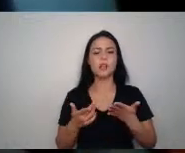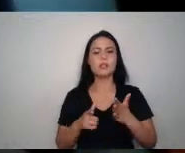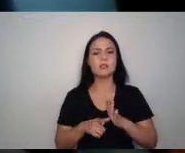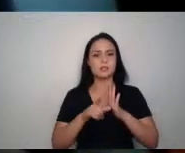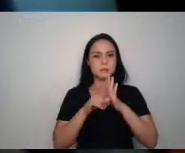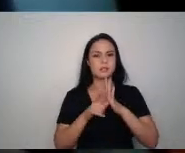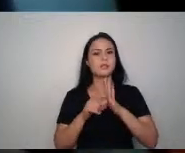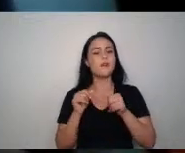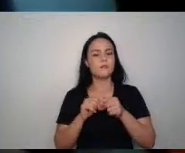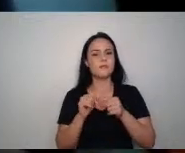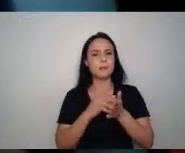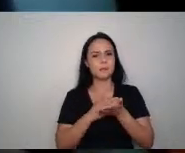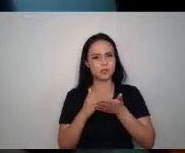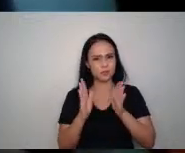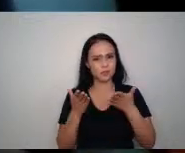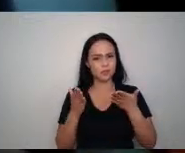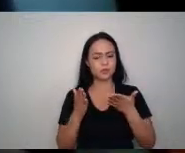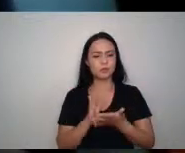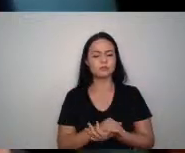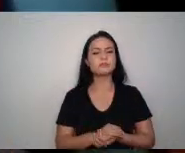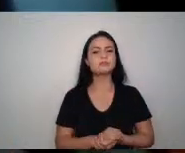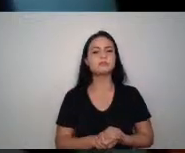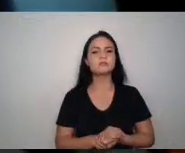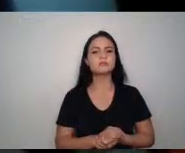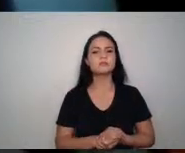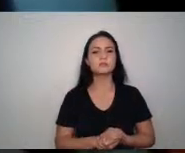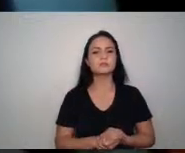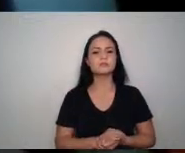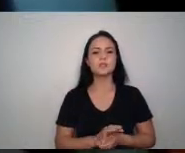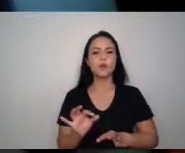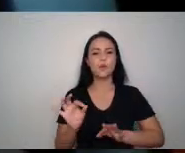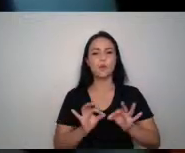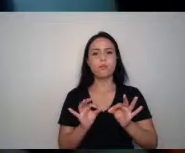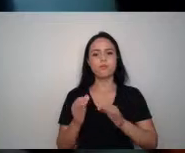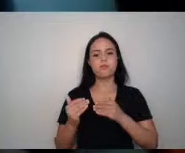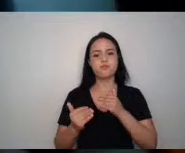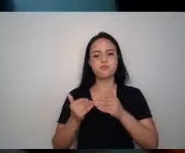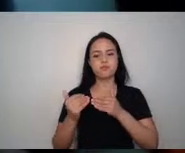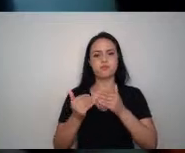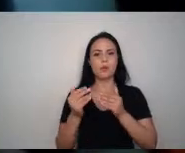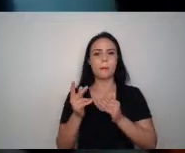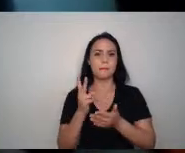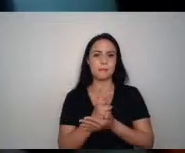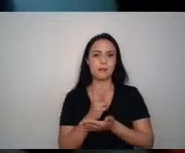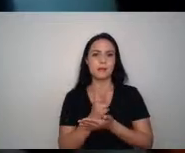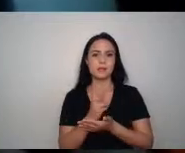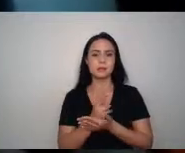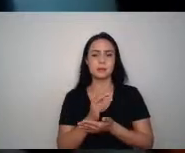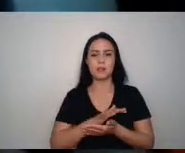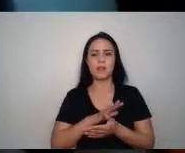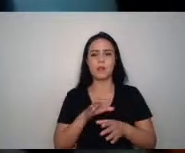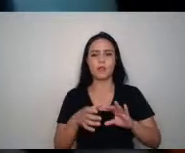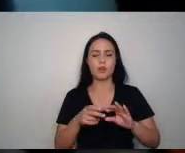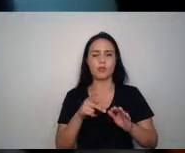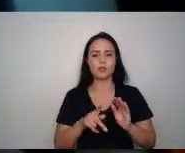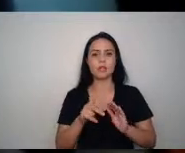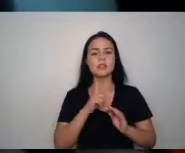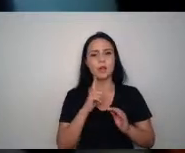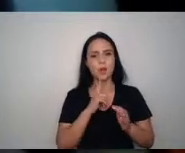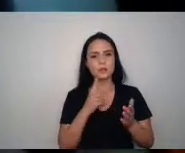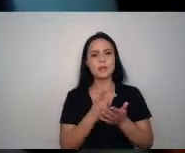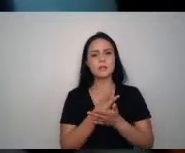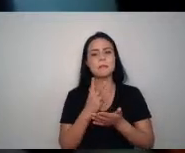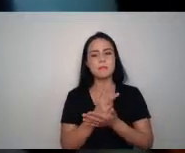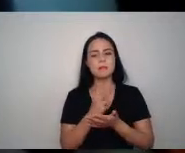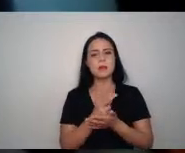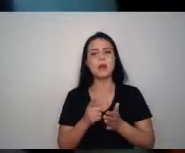of work. And this anticipation has to be done through a continuous education. And this